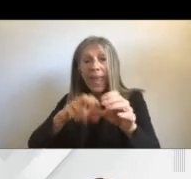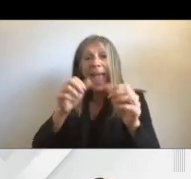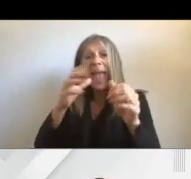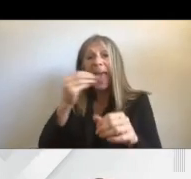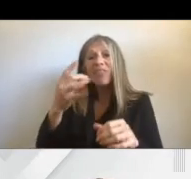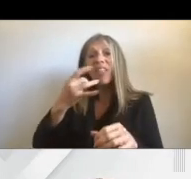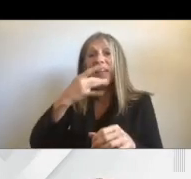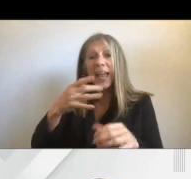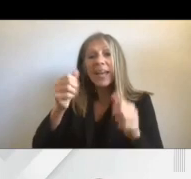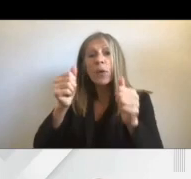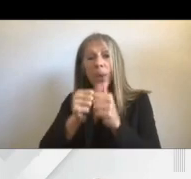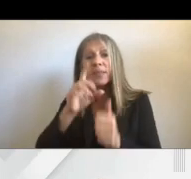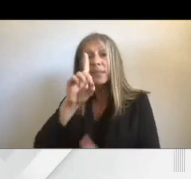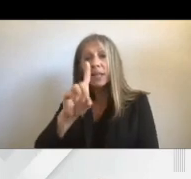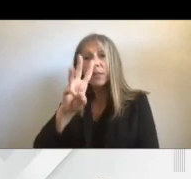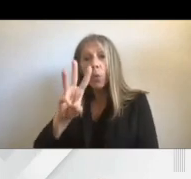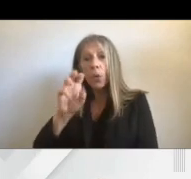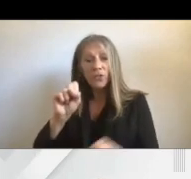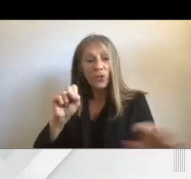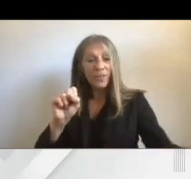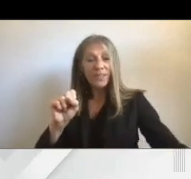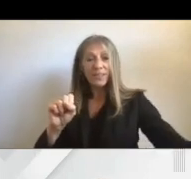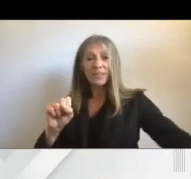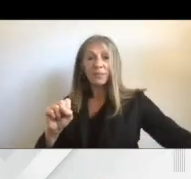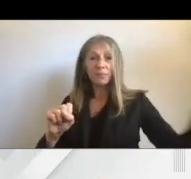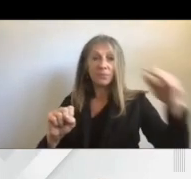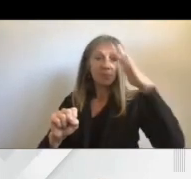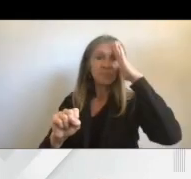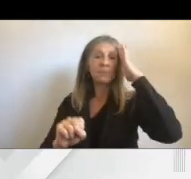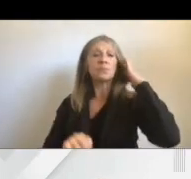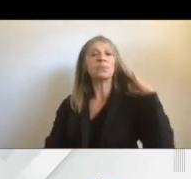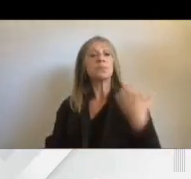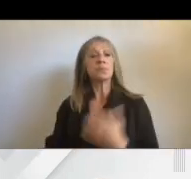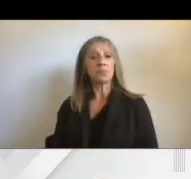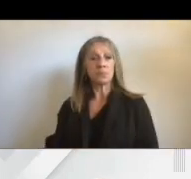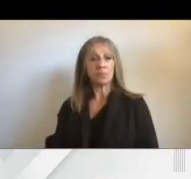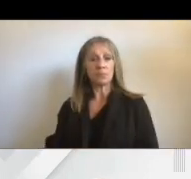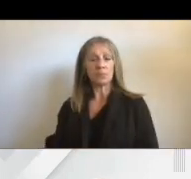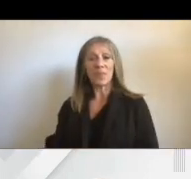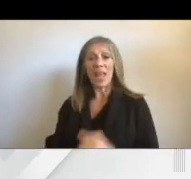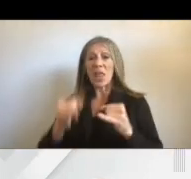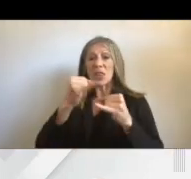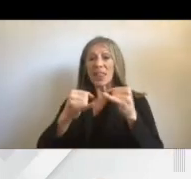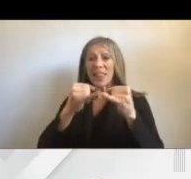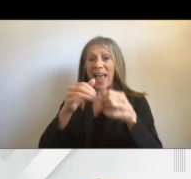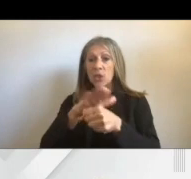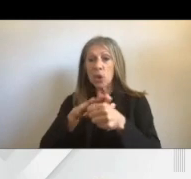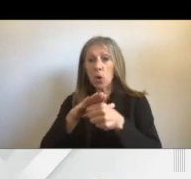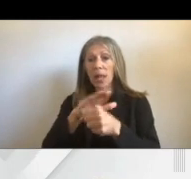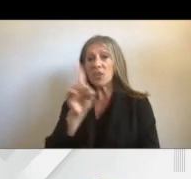Detectable warning surfaces must extend at least 2 feet in the direction of pedestrian travel.